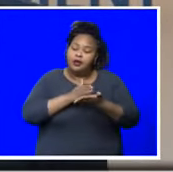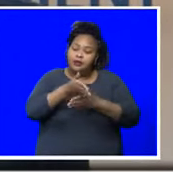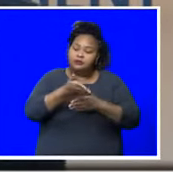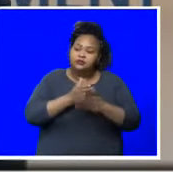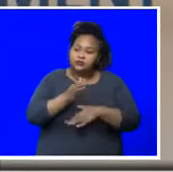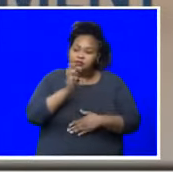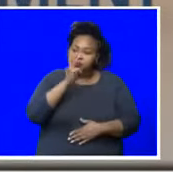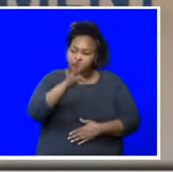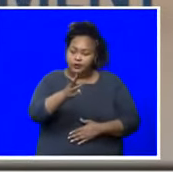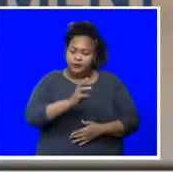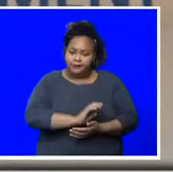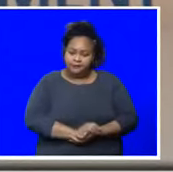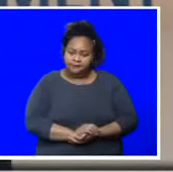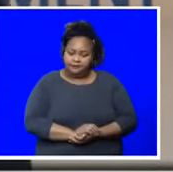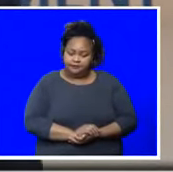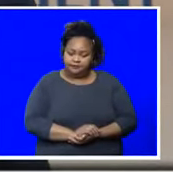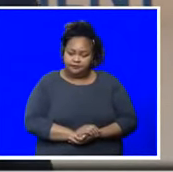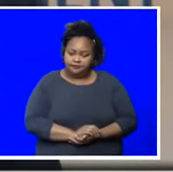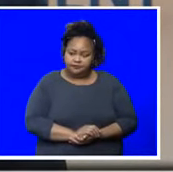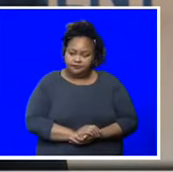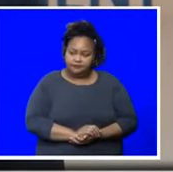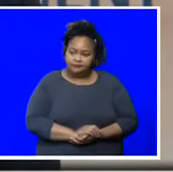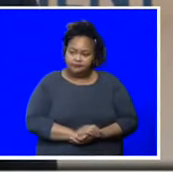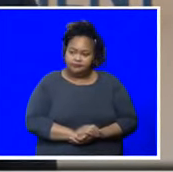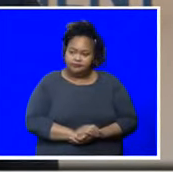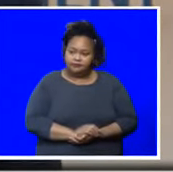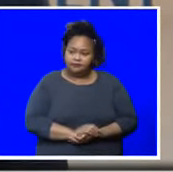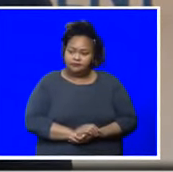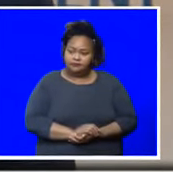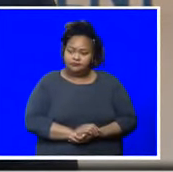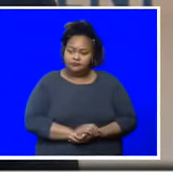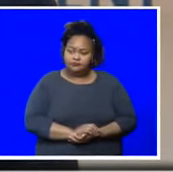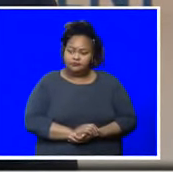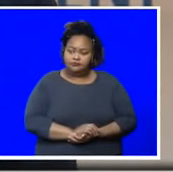working capital, working equipment,